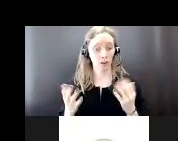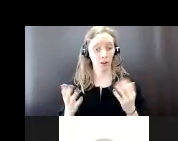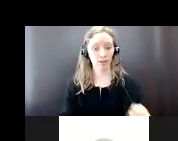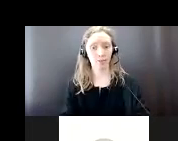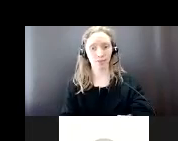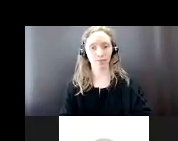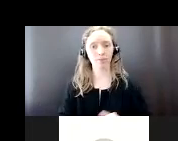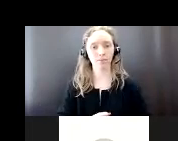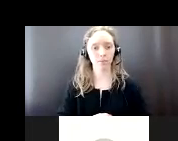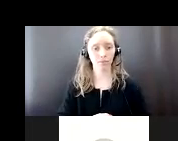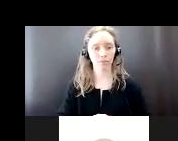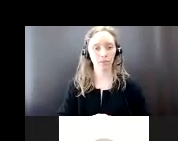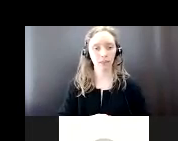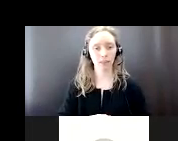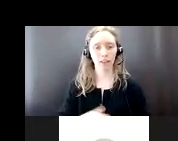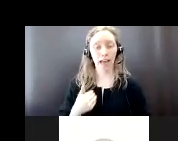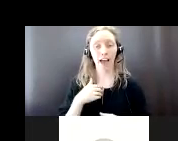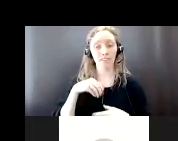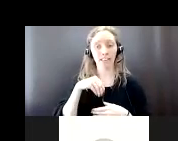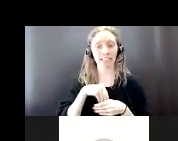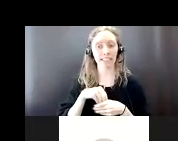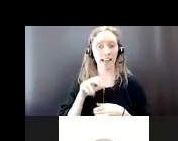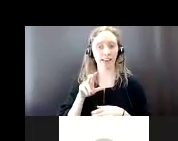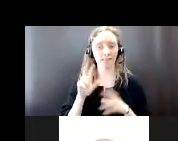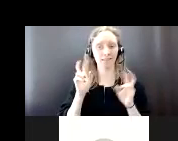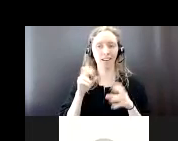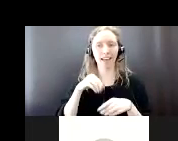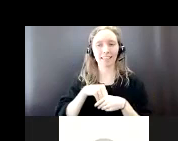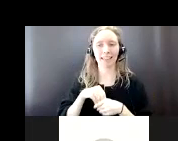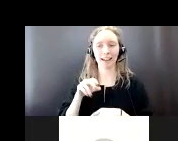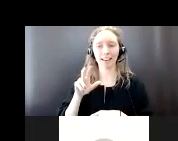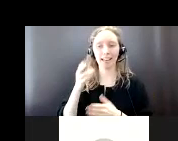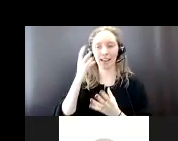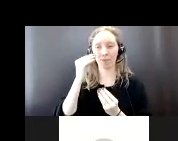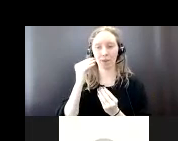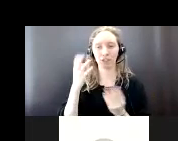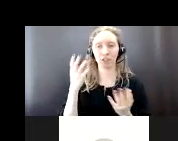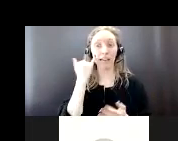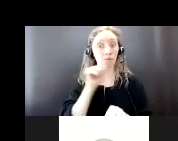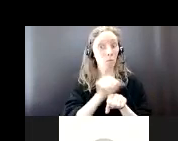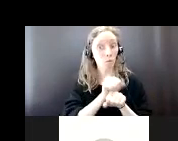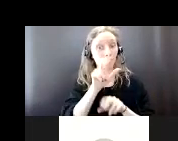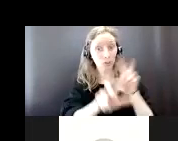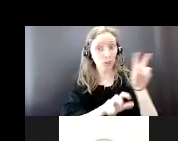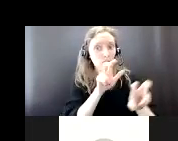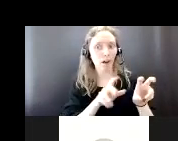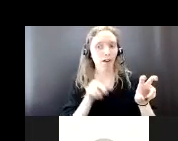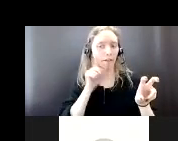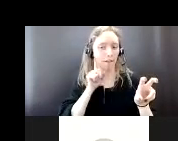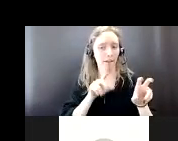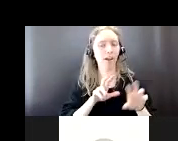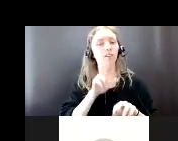that information with you? Illegal. You're acting on that information?